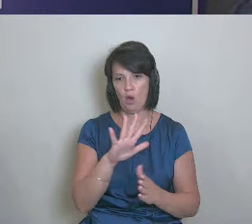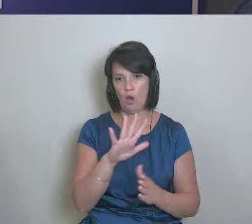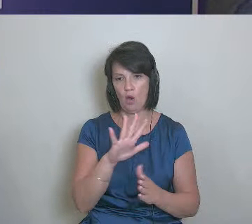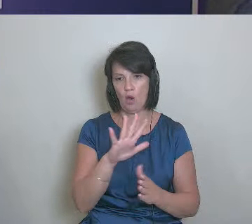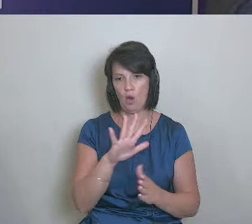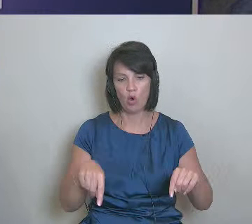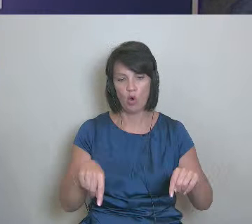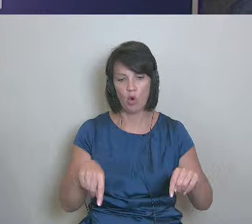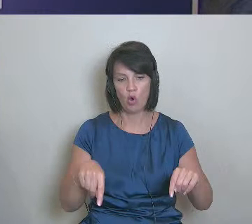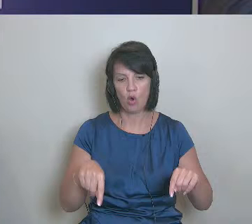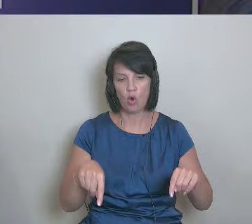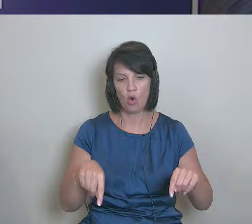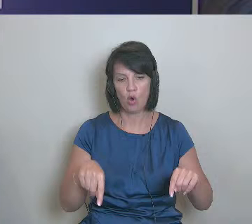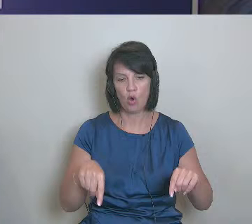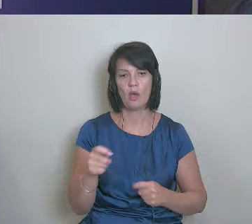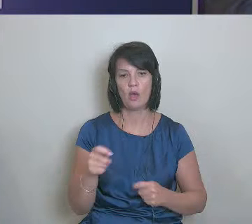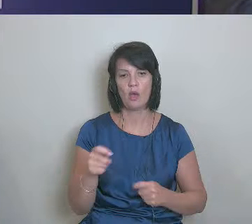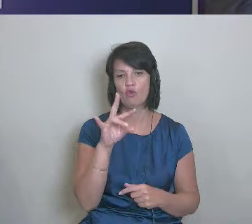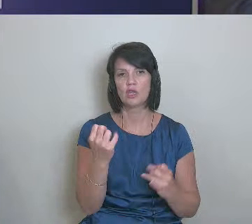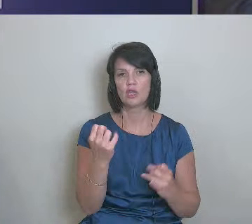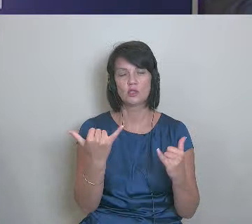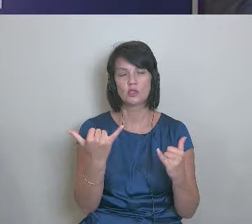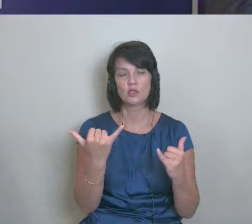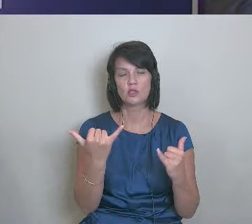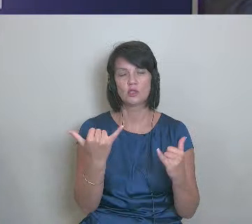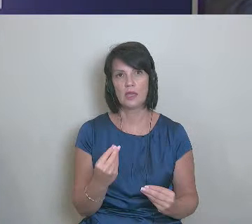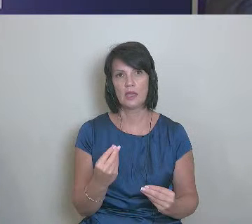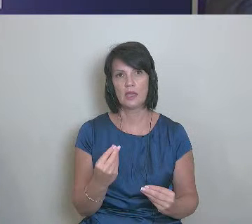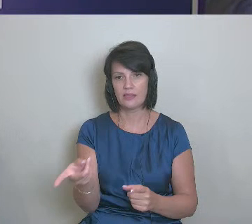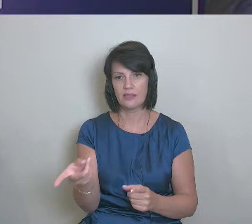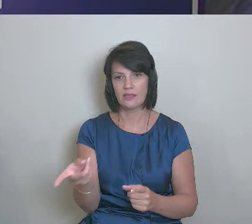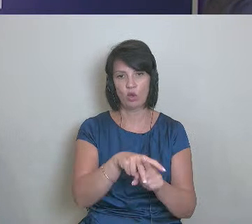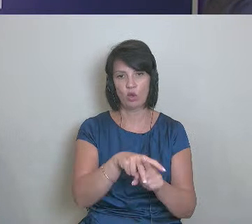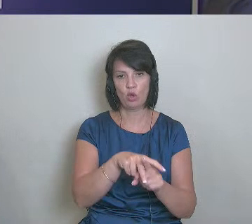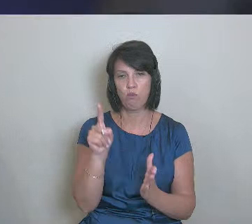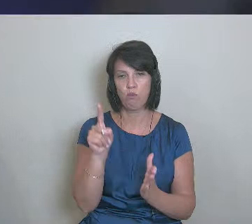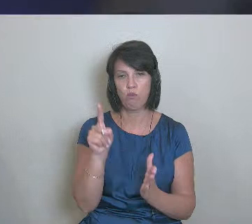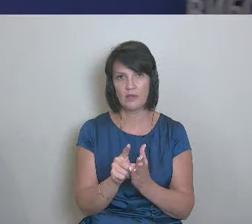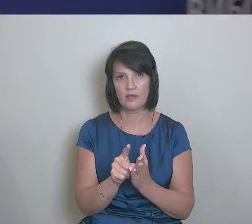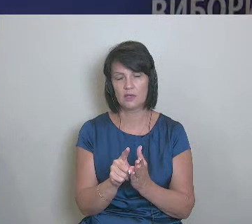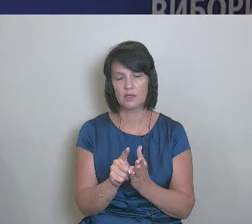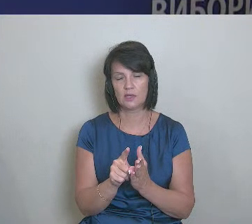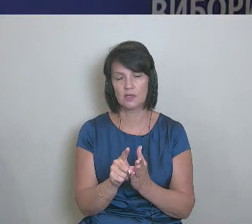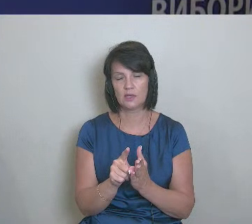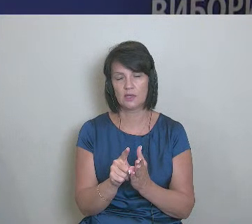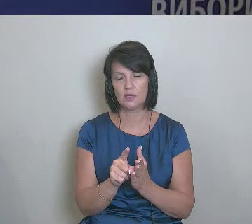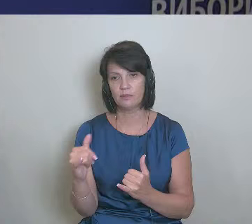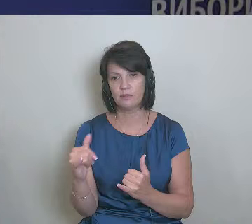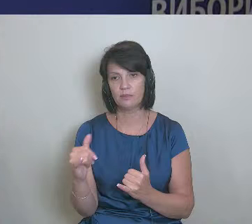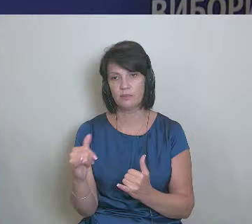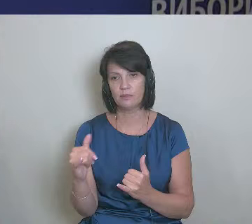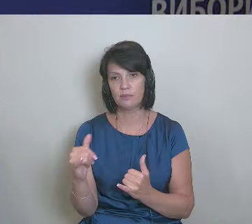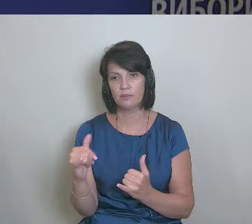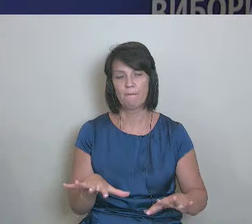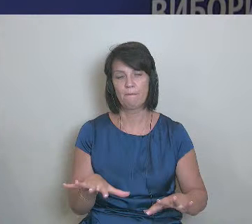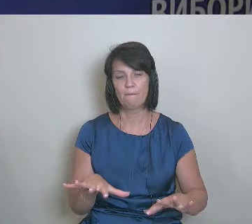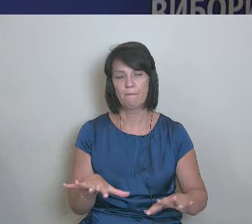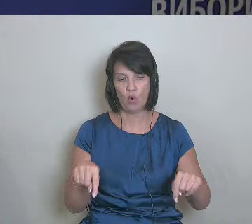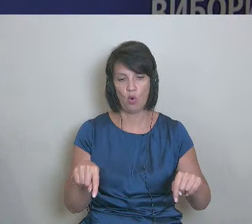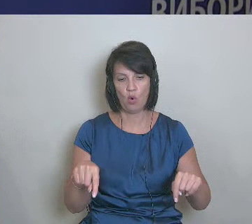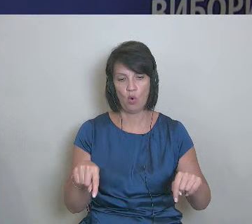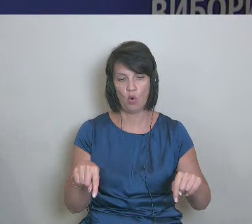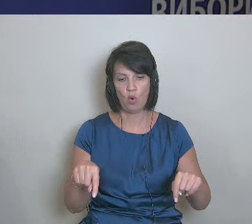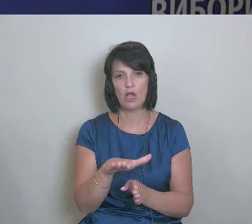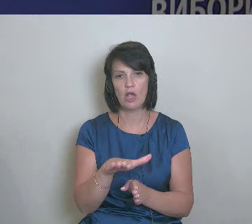appropriate. The local government authorities at present are responsible for it. And